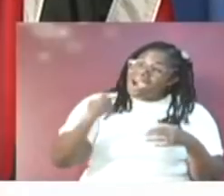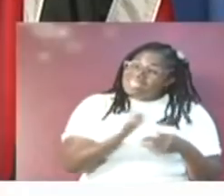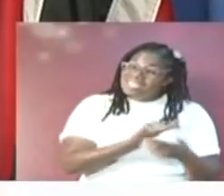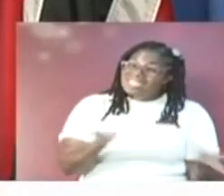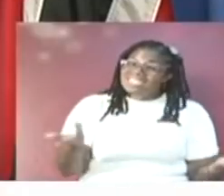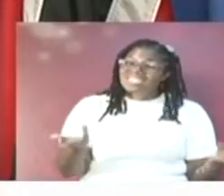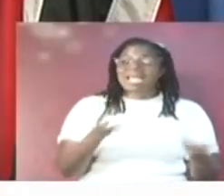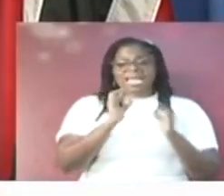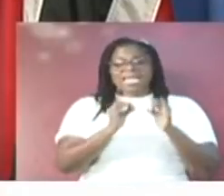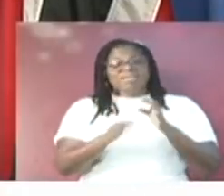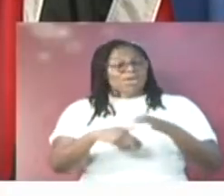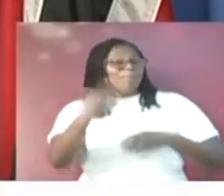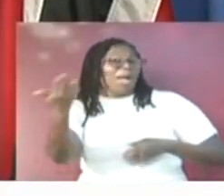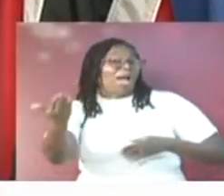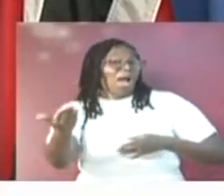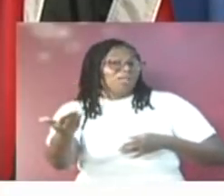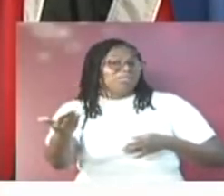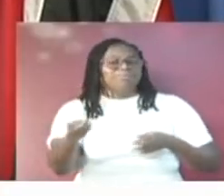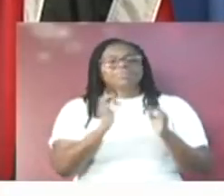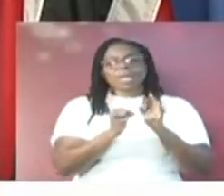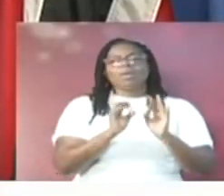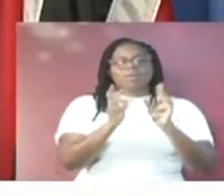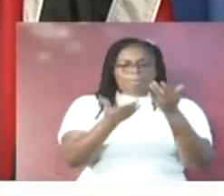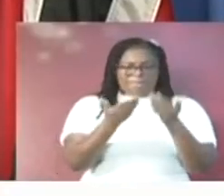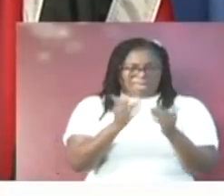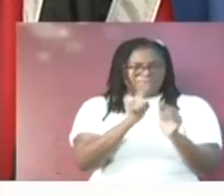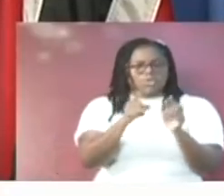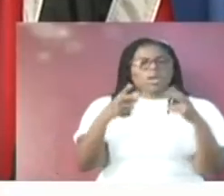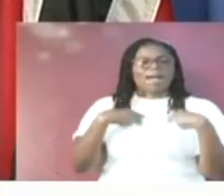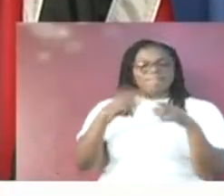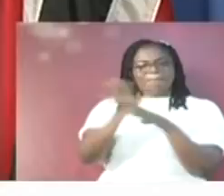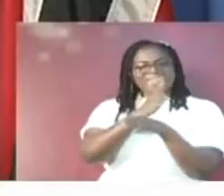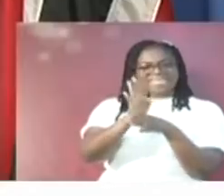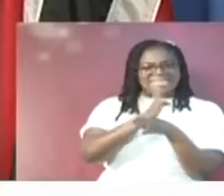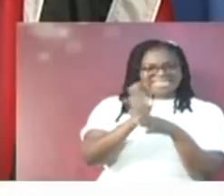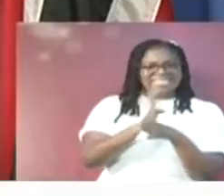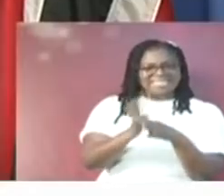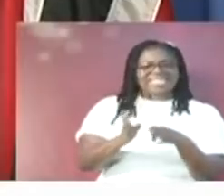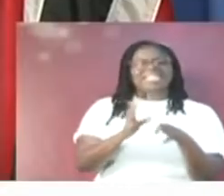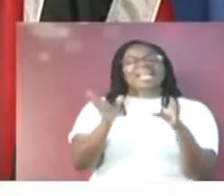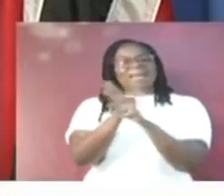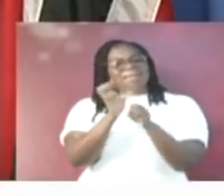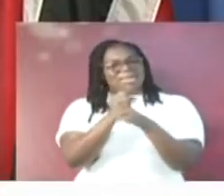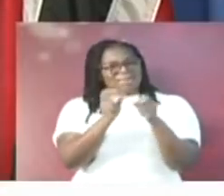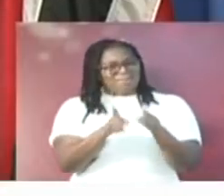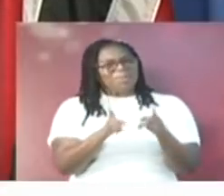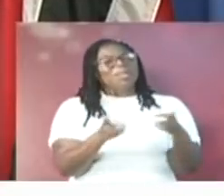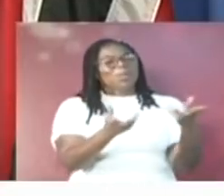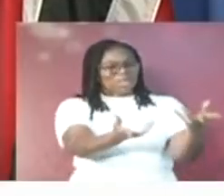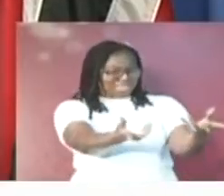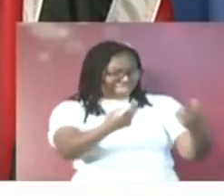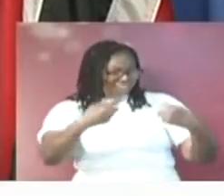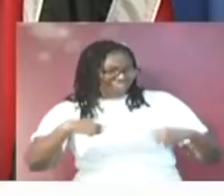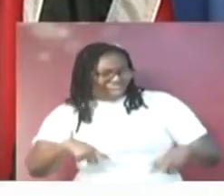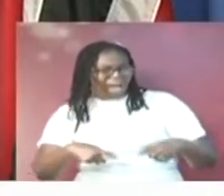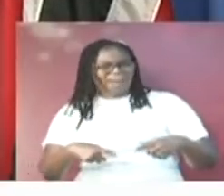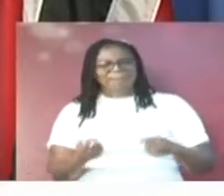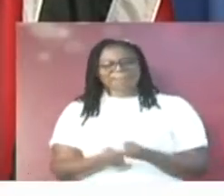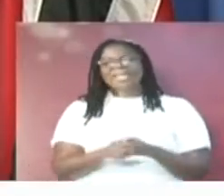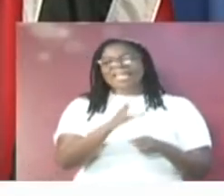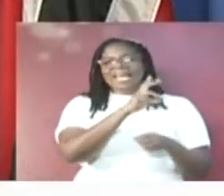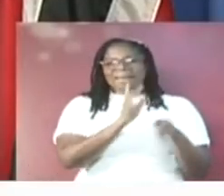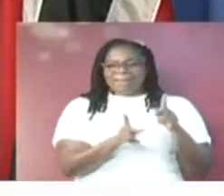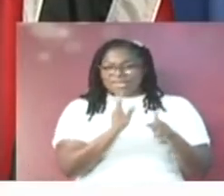And if you are engaged in a business that attracts people out or attract them to congregate, then